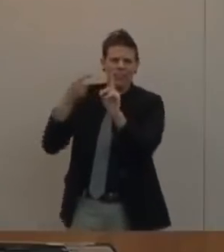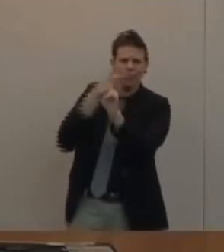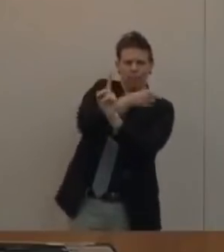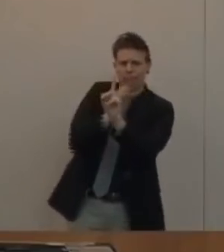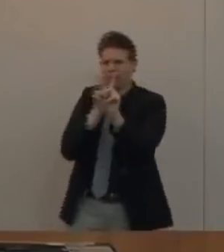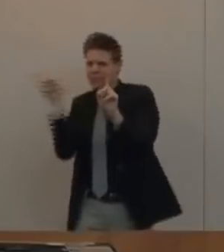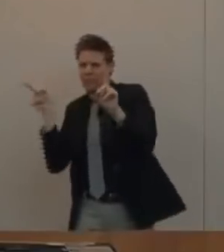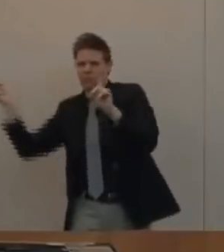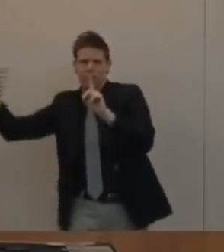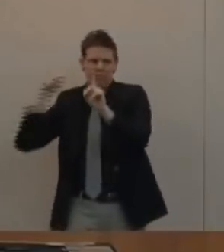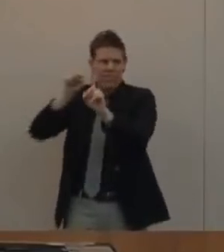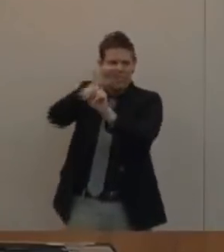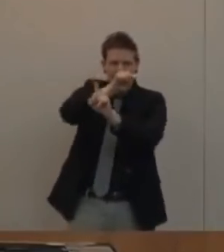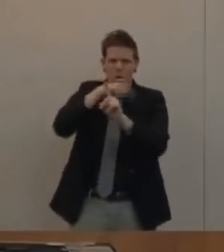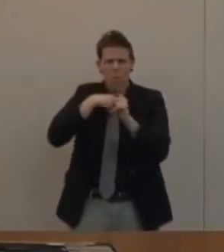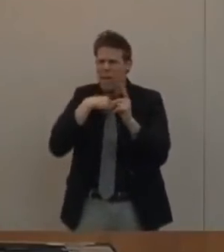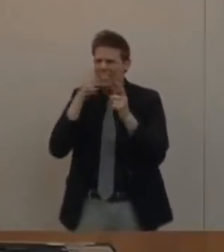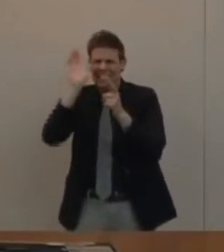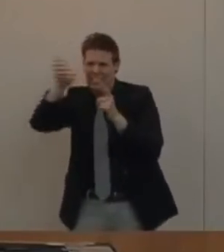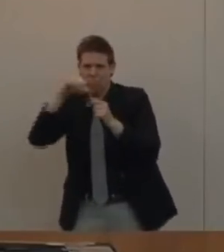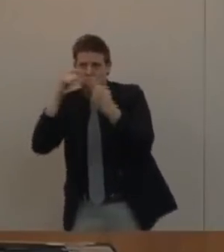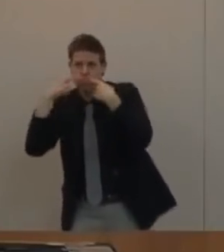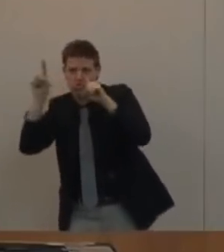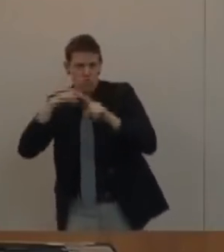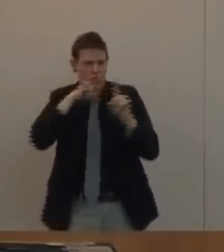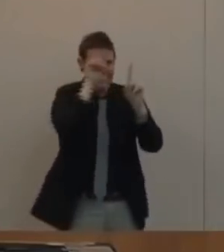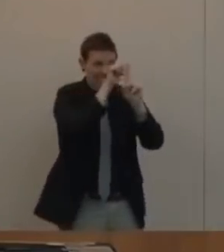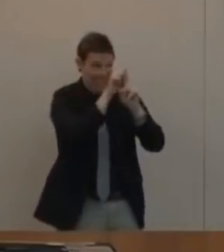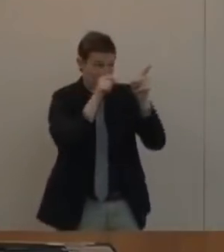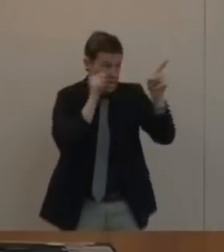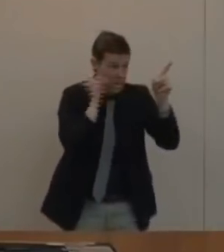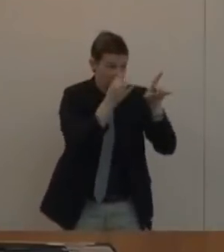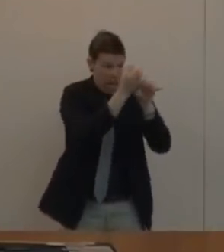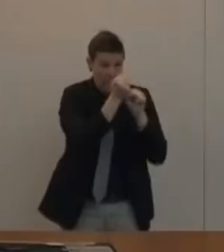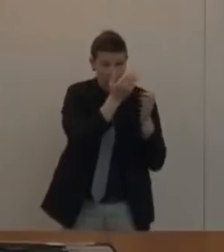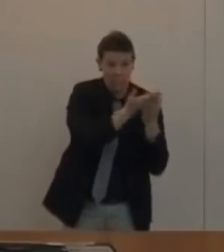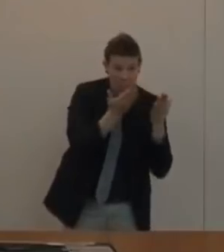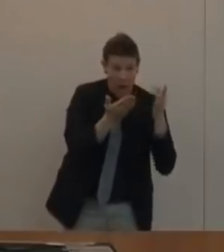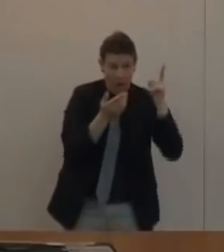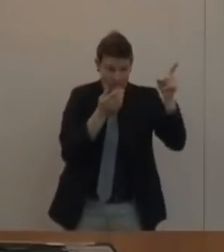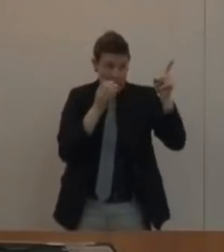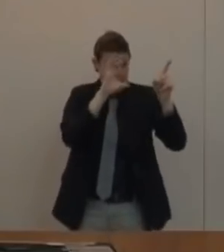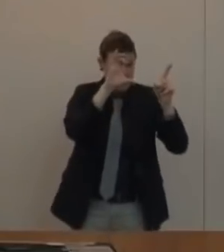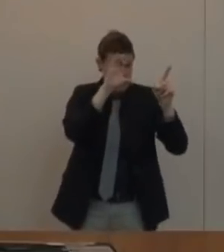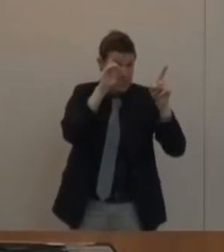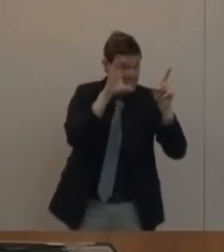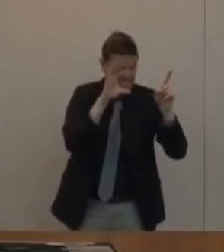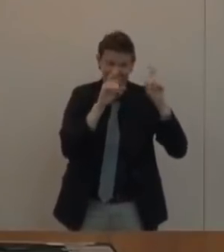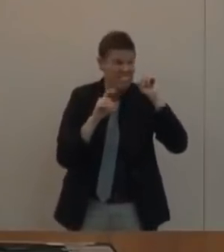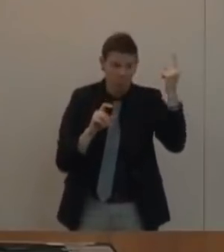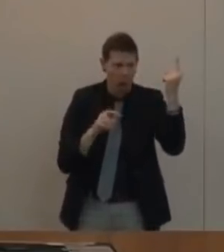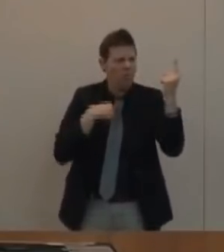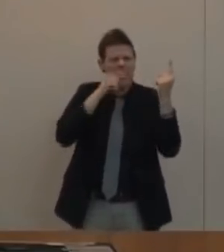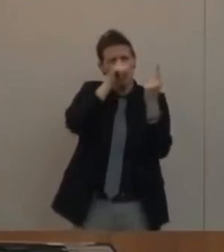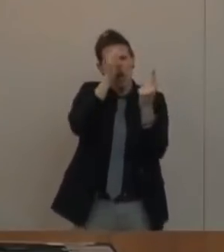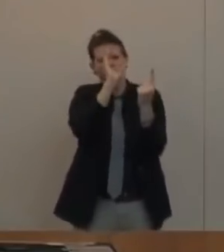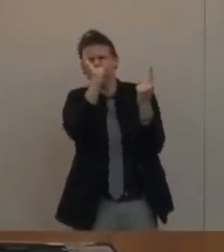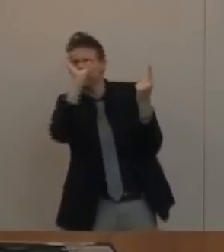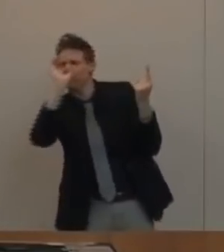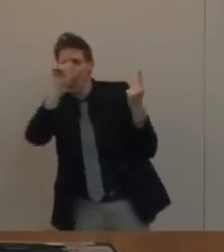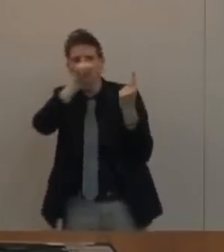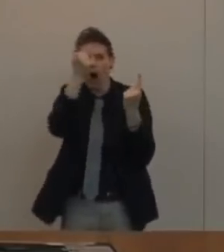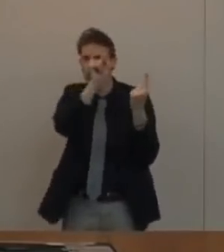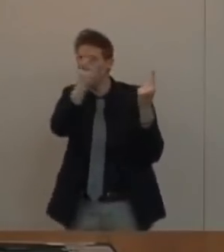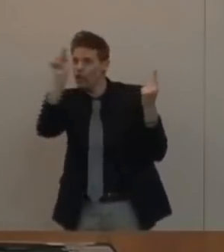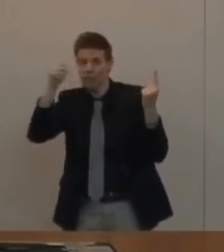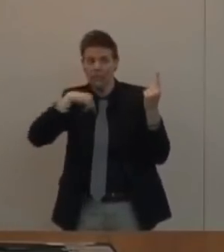focus on the federal government having testing supplies and running them through the CDC. We didn't focus on just Indian Health Service. We partnered